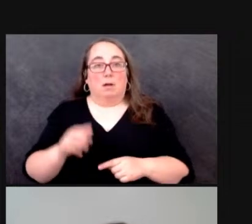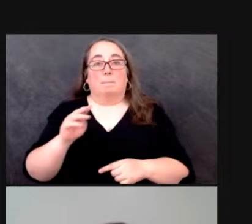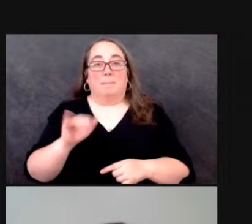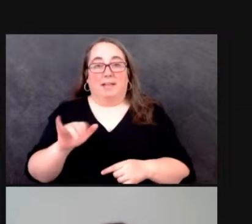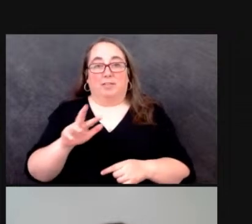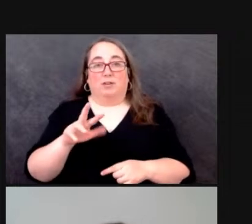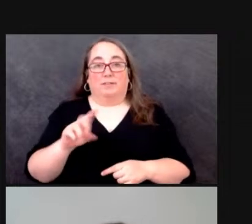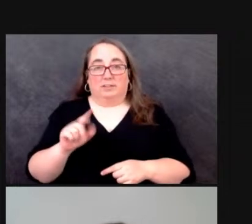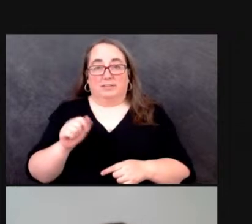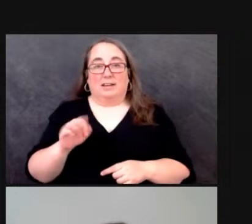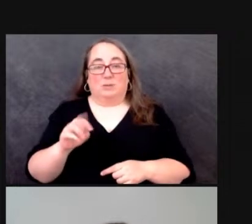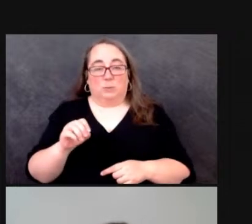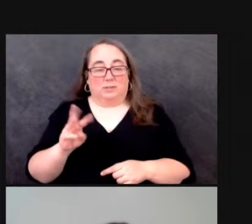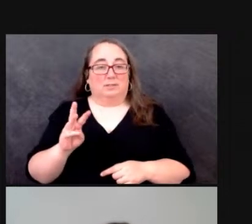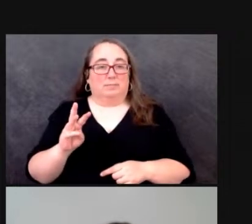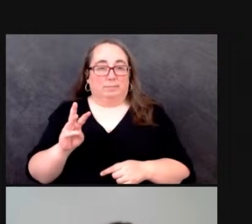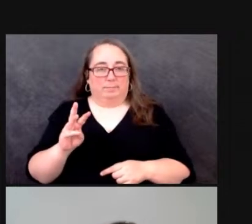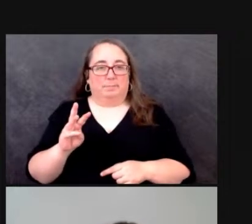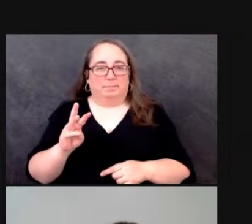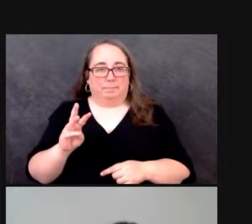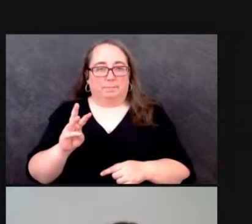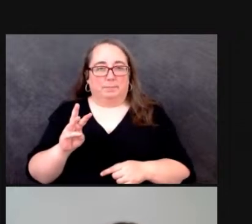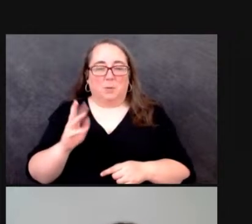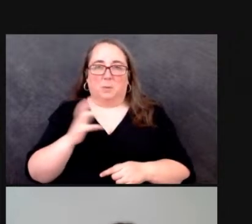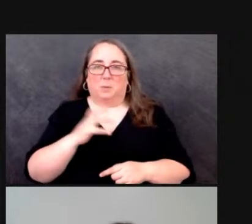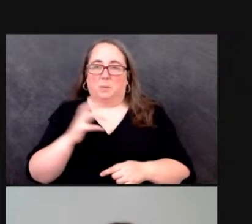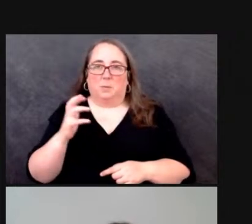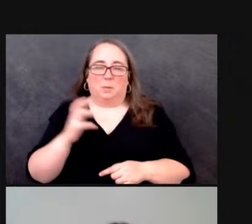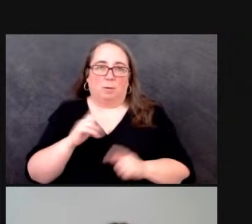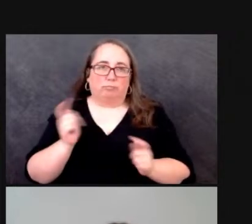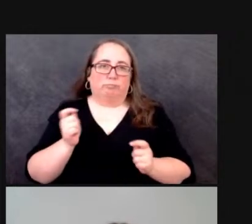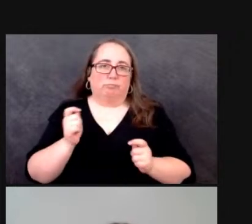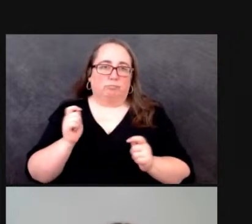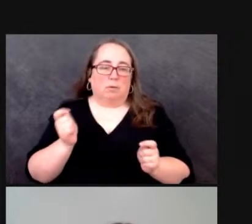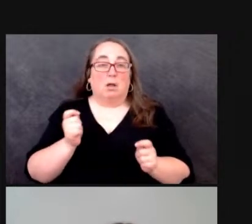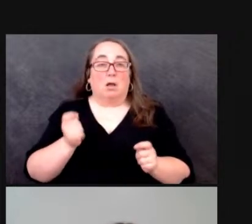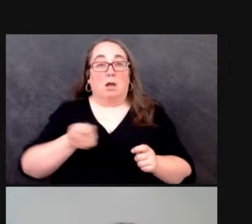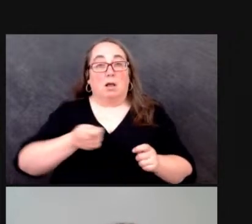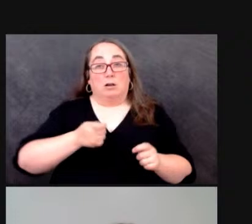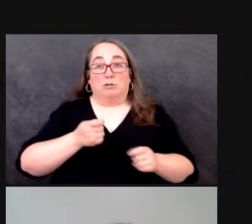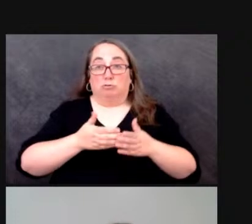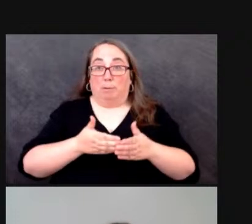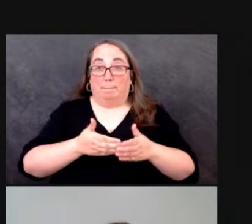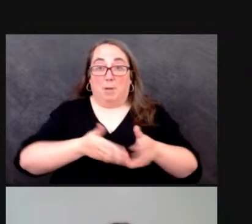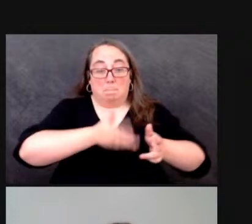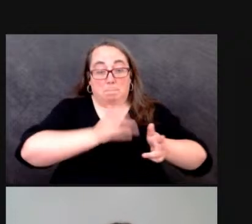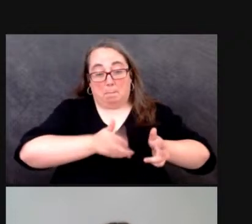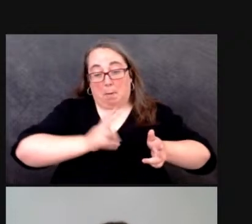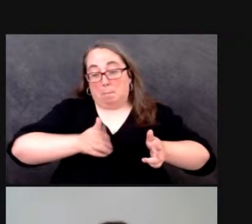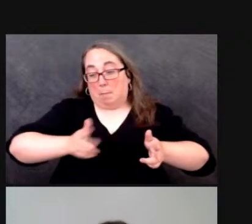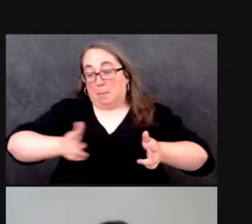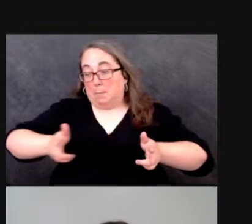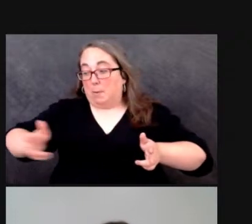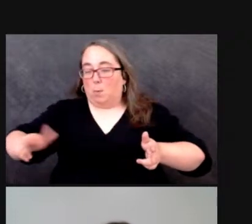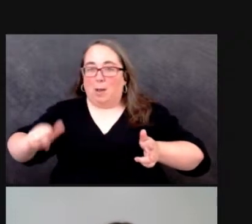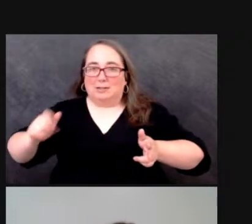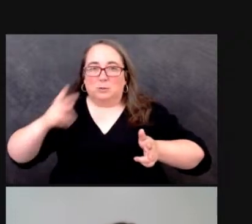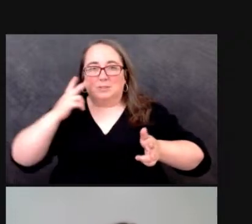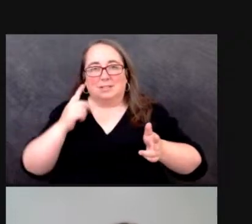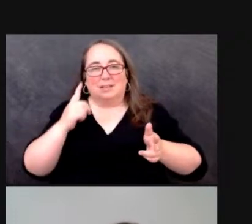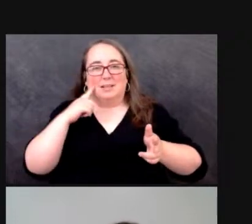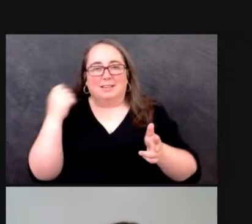31st, 1906 was certainly one to behold. Ships filled the Chesapeake Bay, all hoping to get a glimpse of the silver